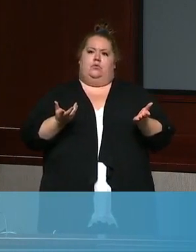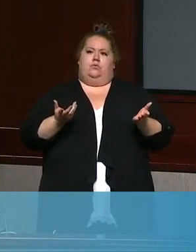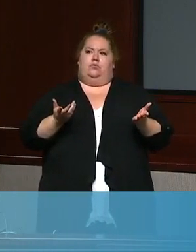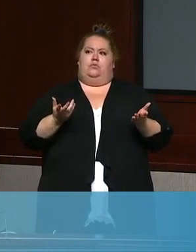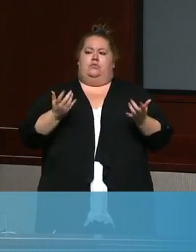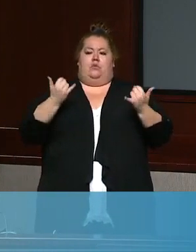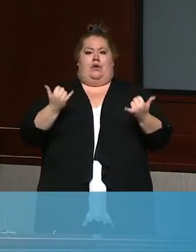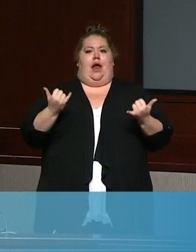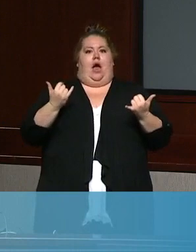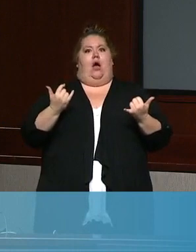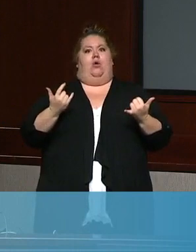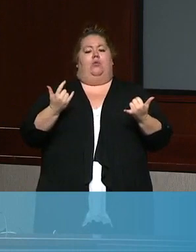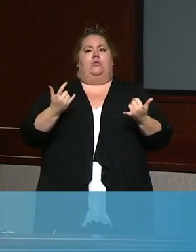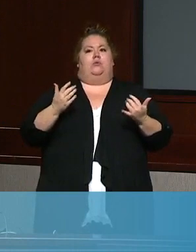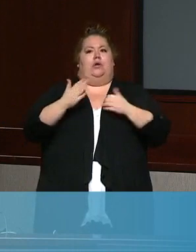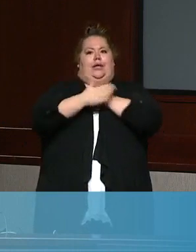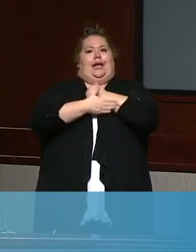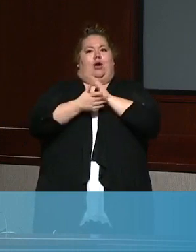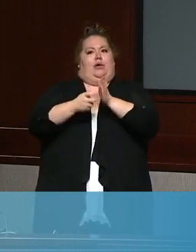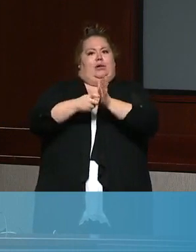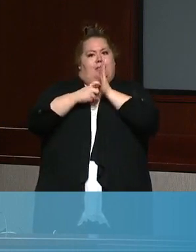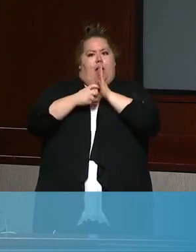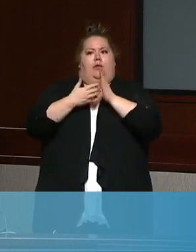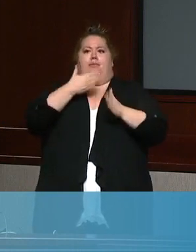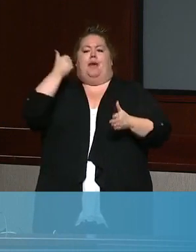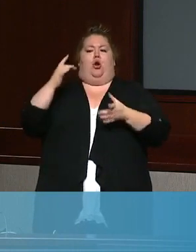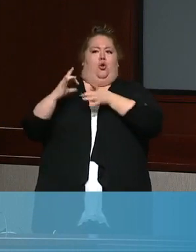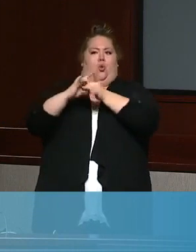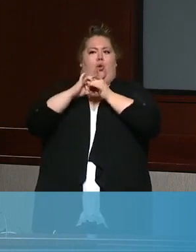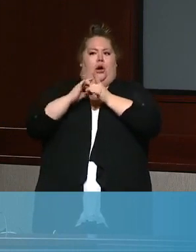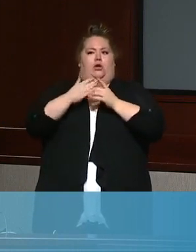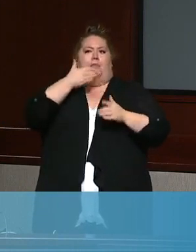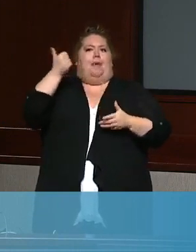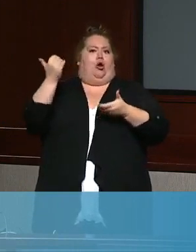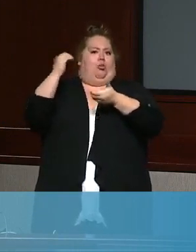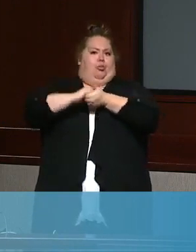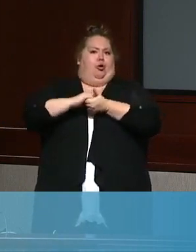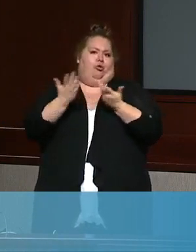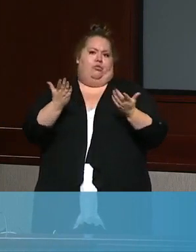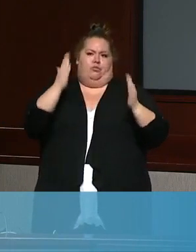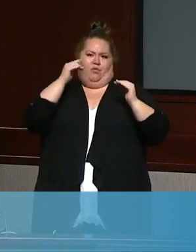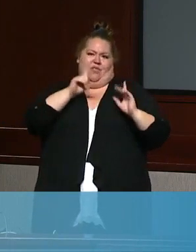better coordination and communication by the state going forward, and I hope that answers your question, Sam.